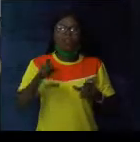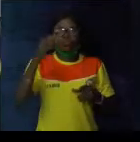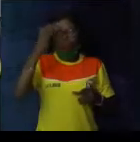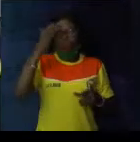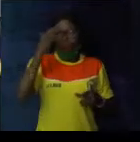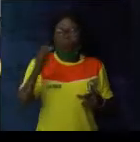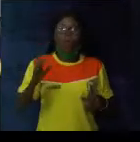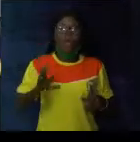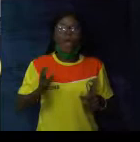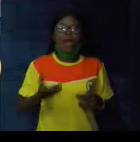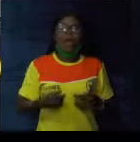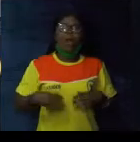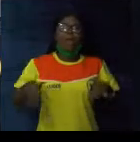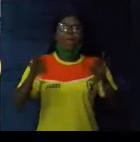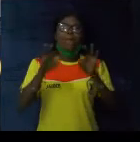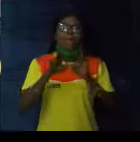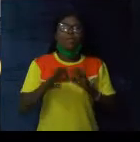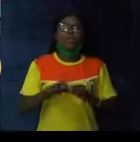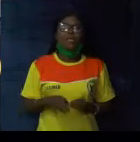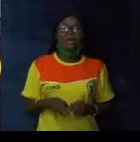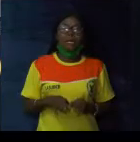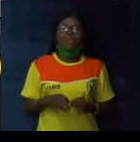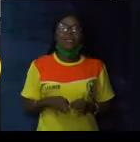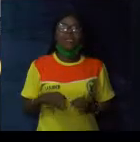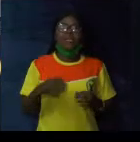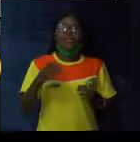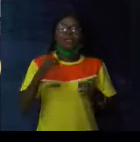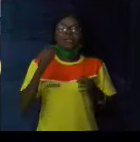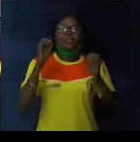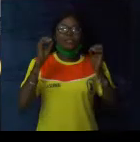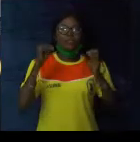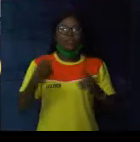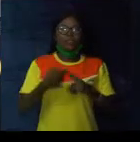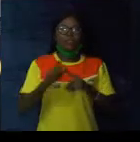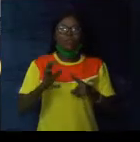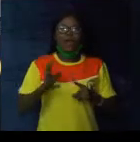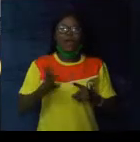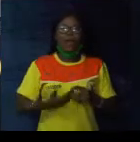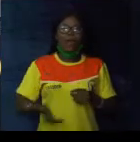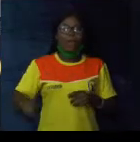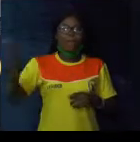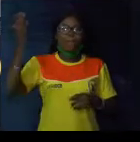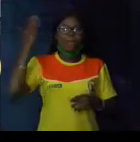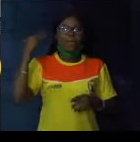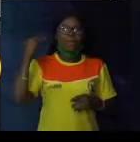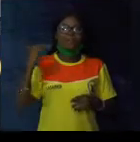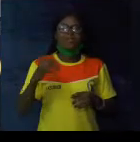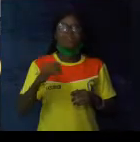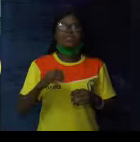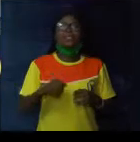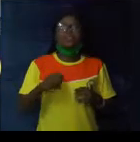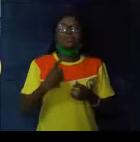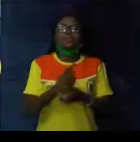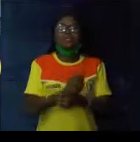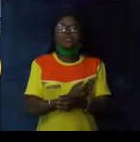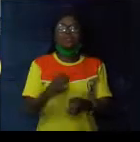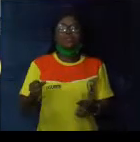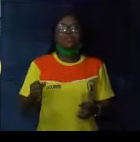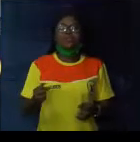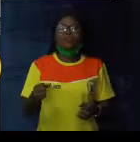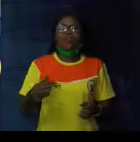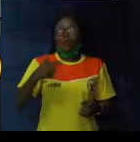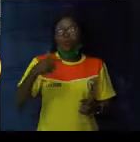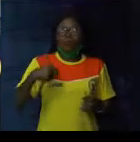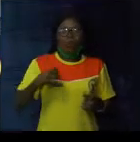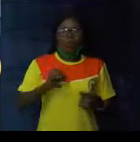points from our previous lessons. So what you need, my friend, is a pencil or a pen and a piece of